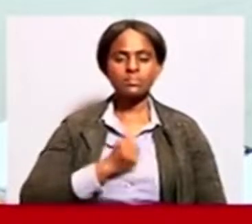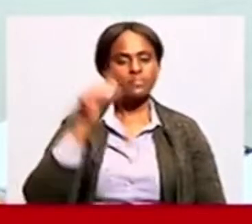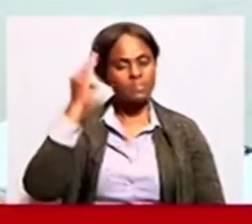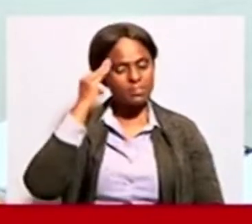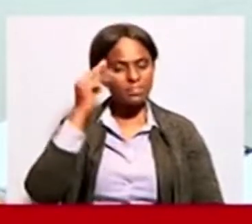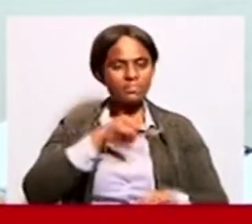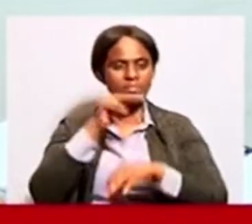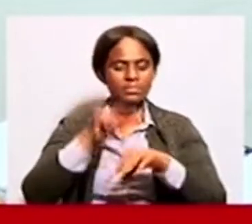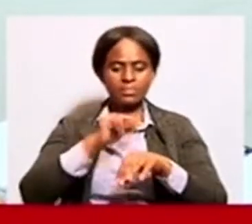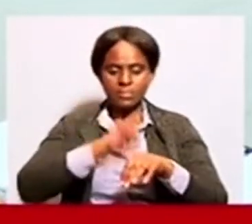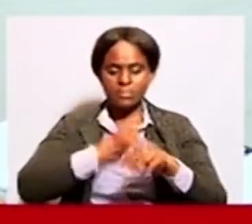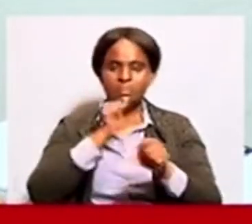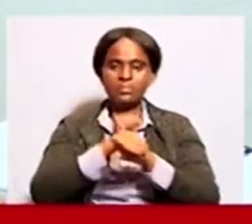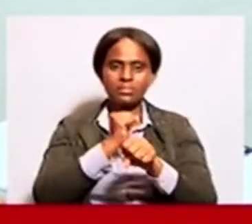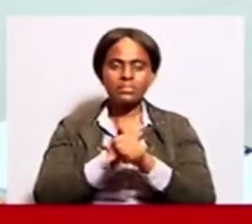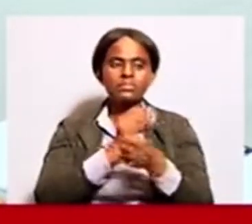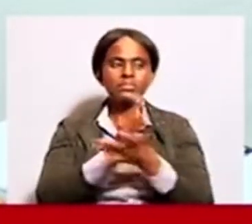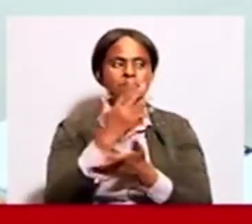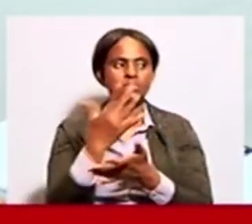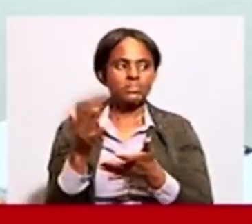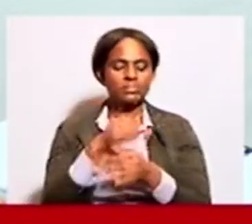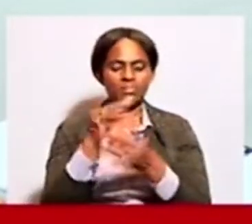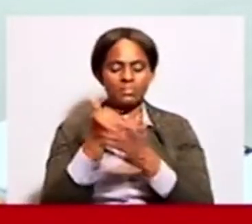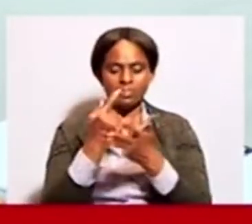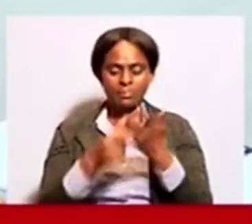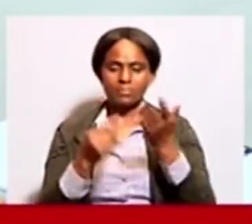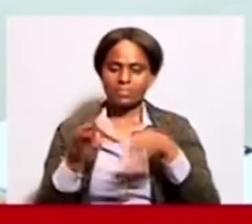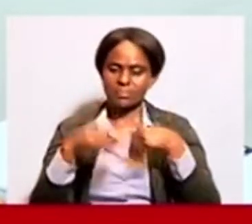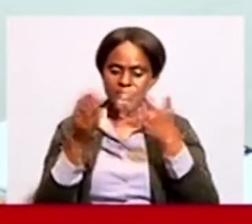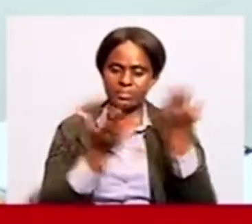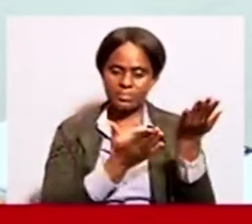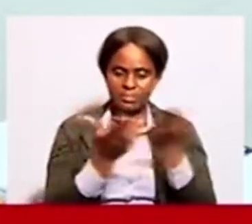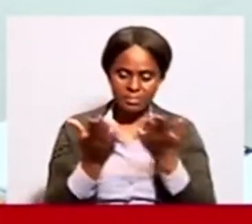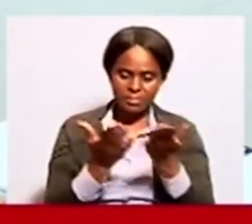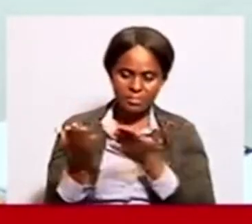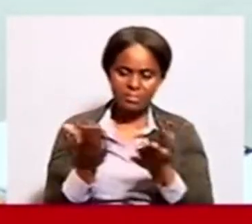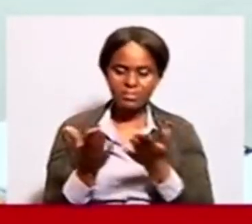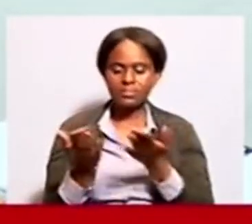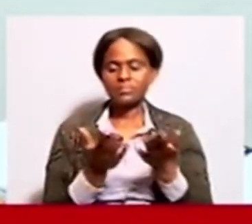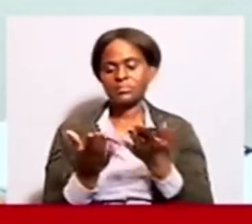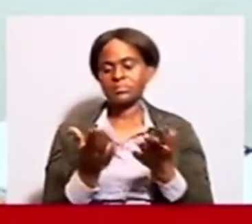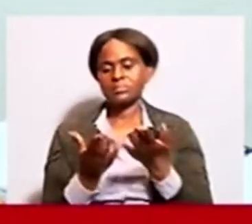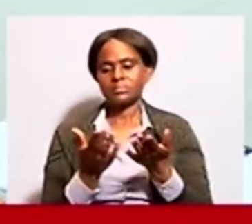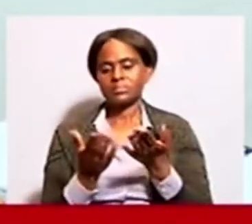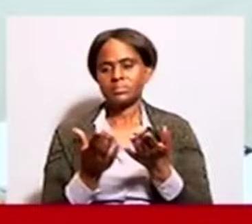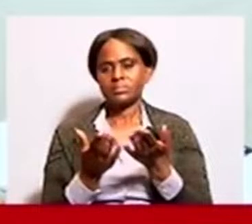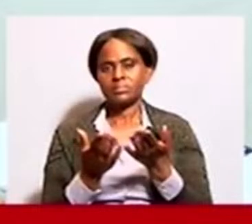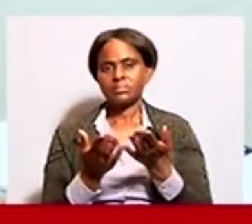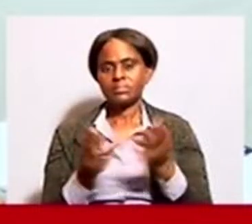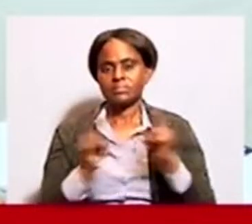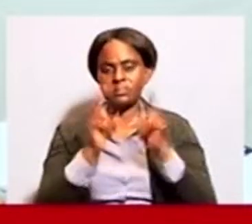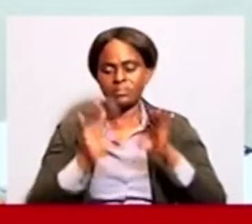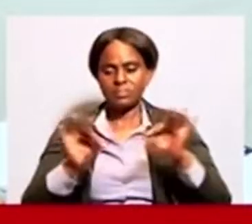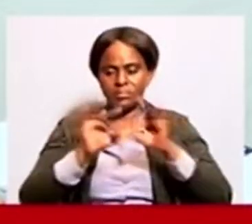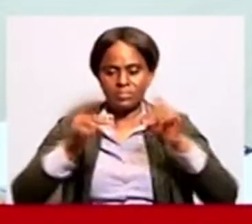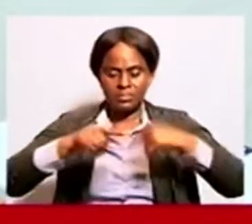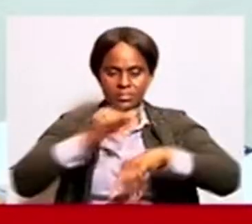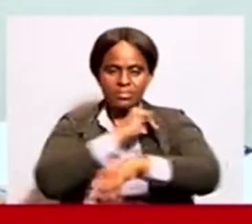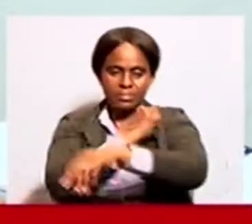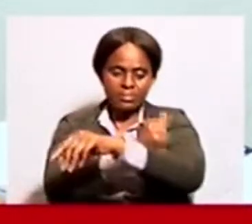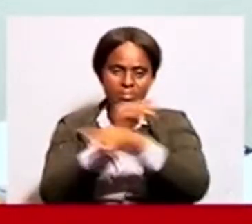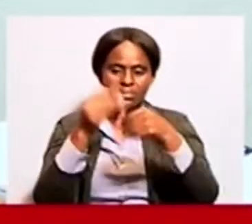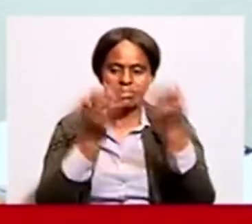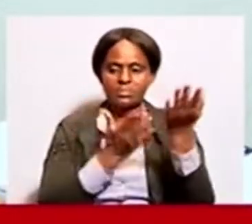But we must do the right thing. Above all, we must deliver service, because you are the primary role of local authorities is to deliver